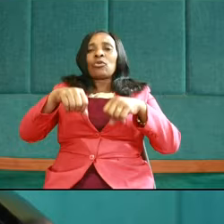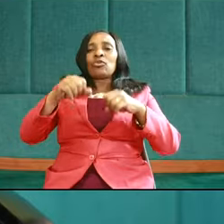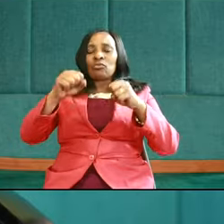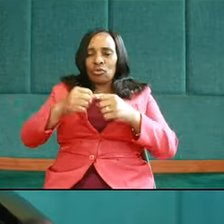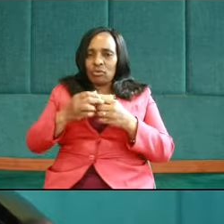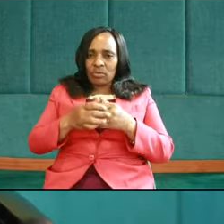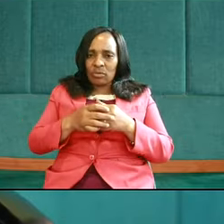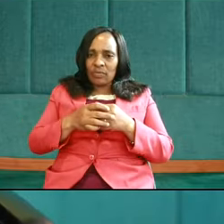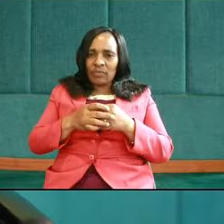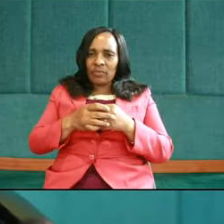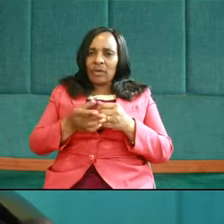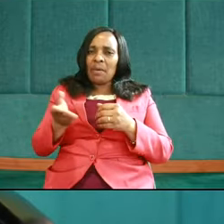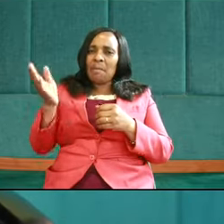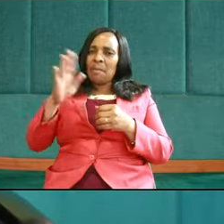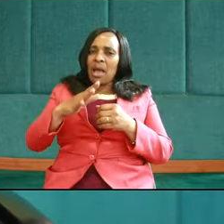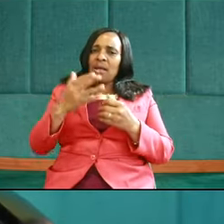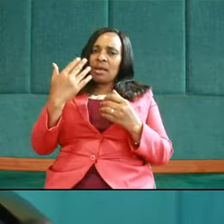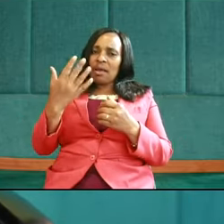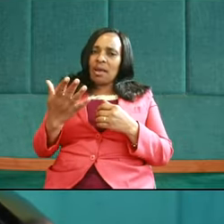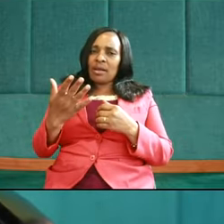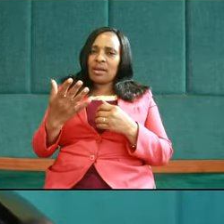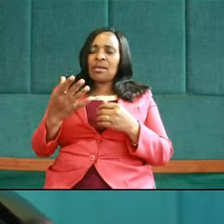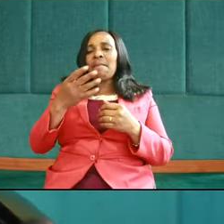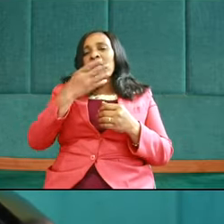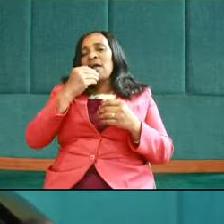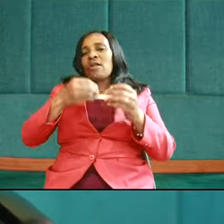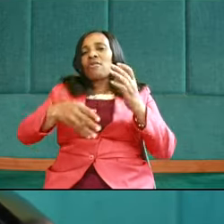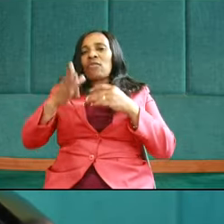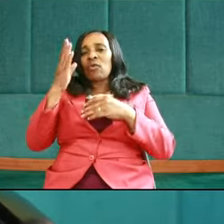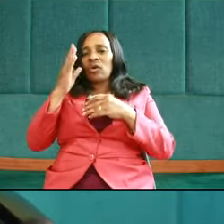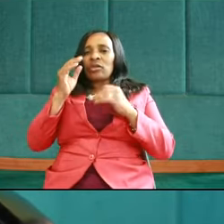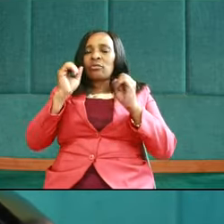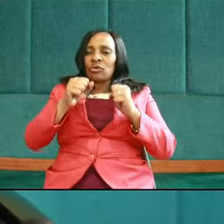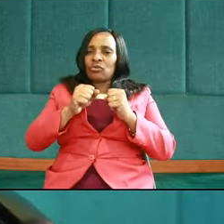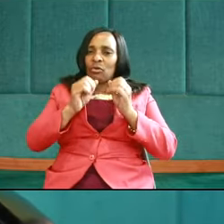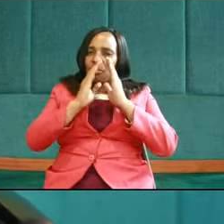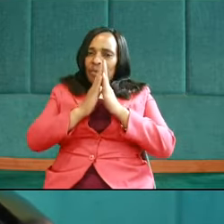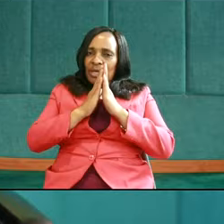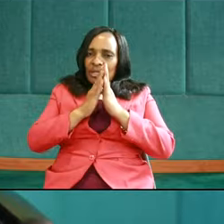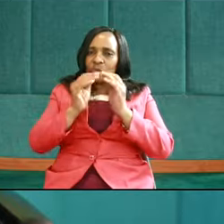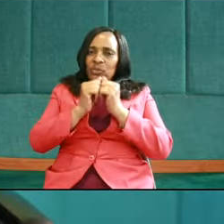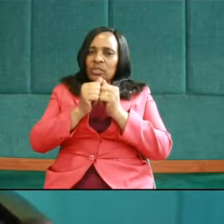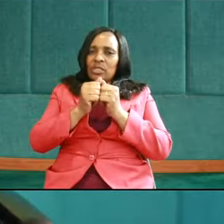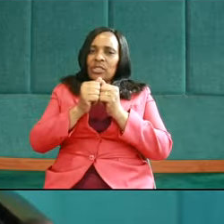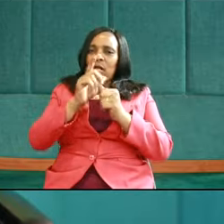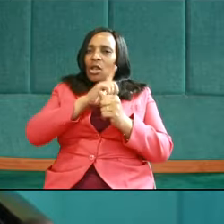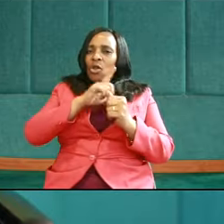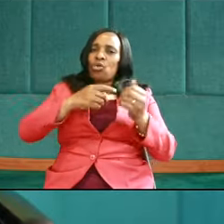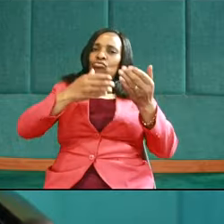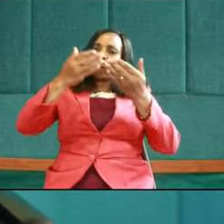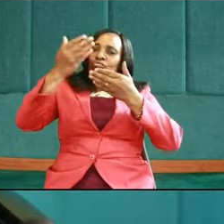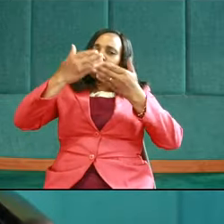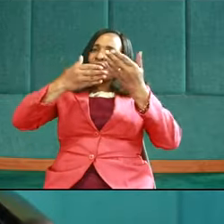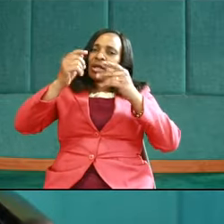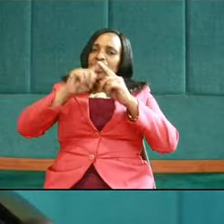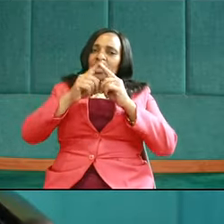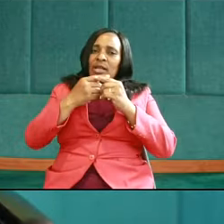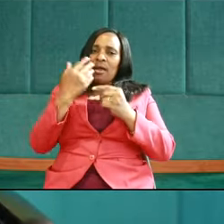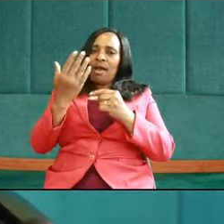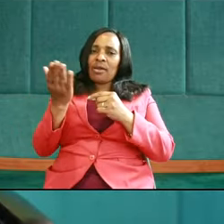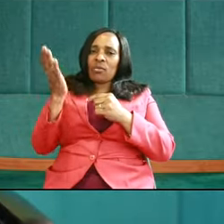to restore my hand." So the man of God interceded for him with the Lord, and the king's hand was